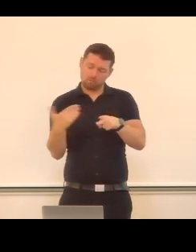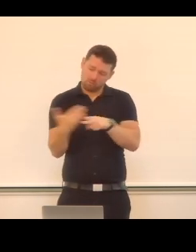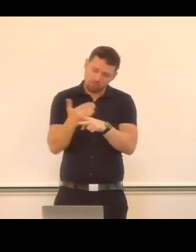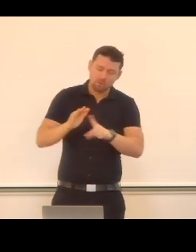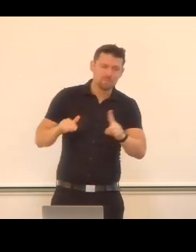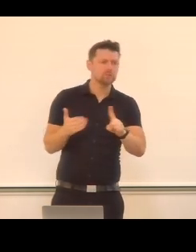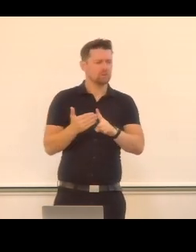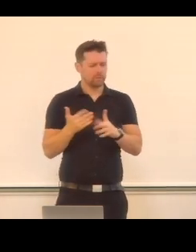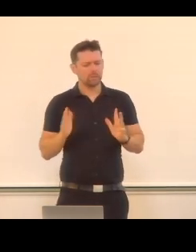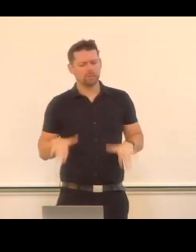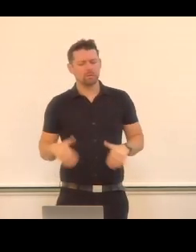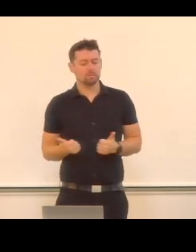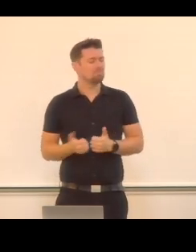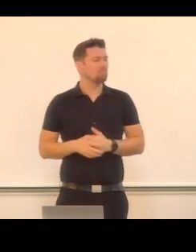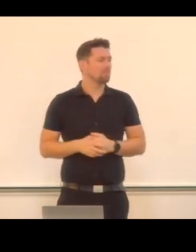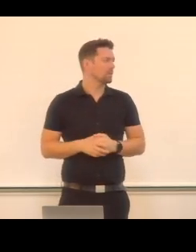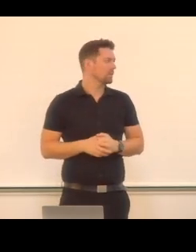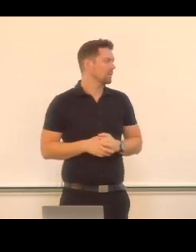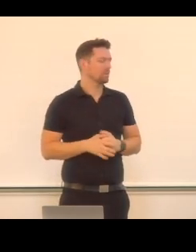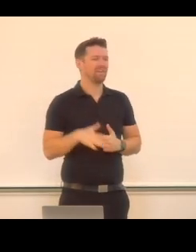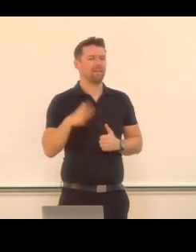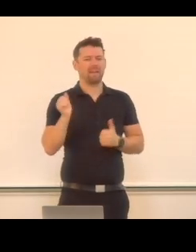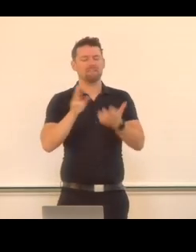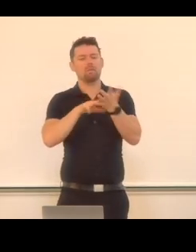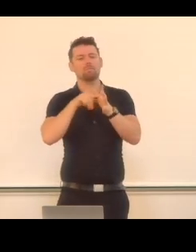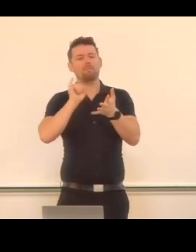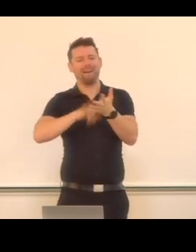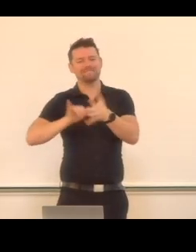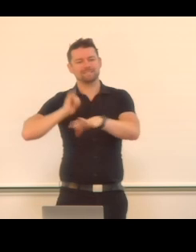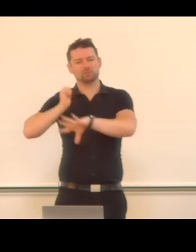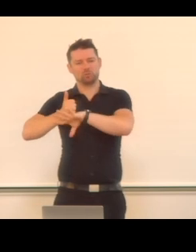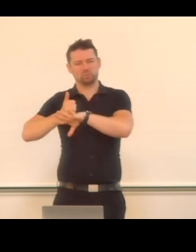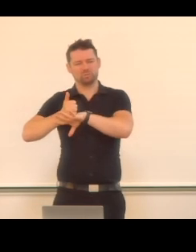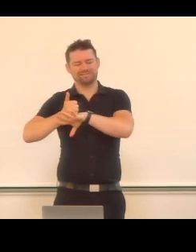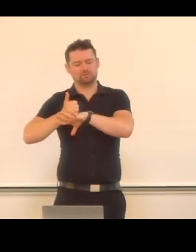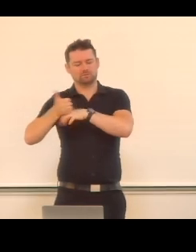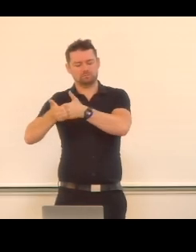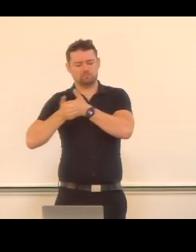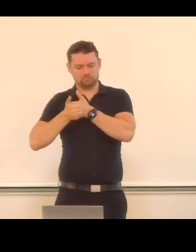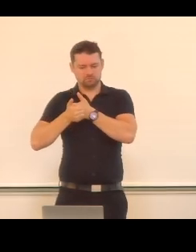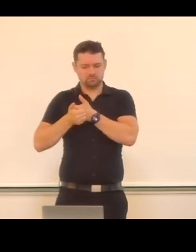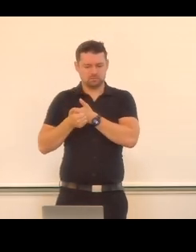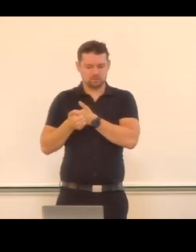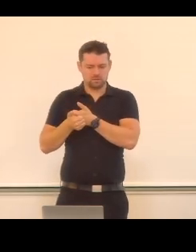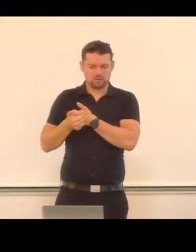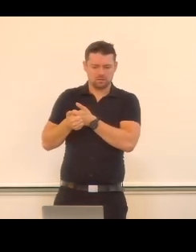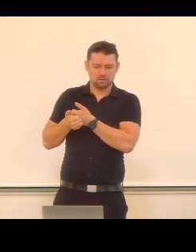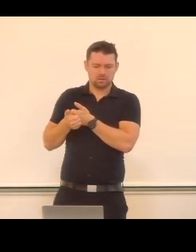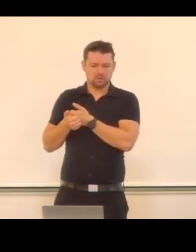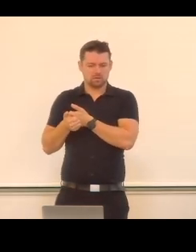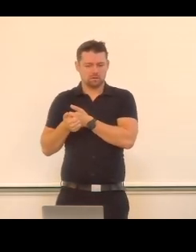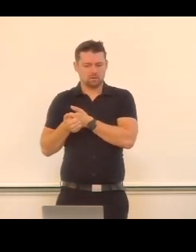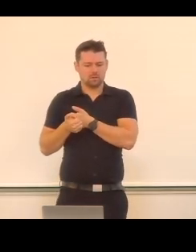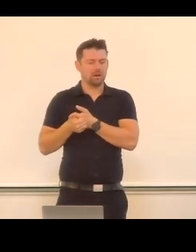He operates it under the umbrella of the Mars Institute, and in partnership with SETI, which is interesting, search